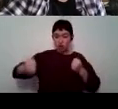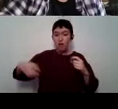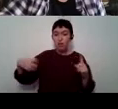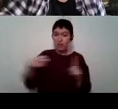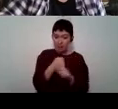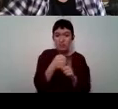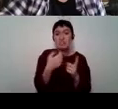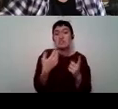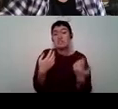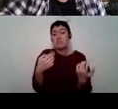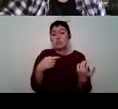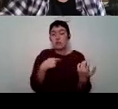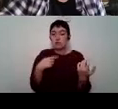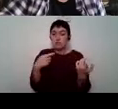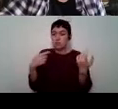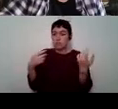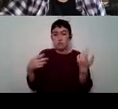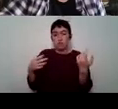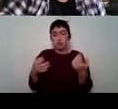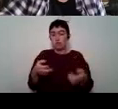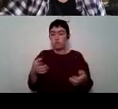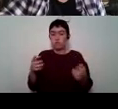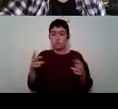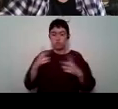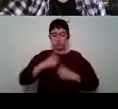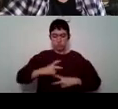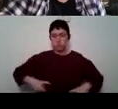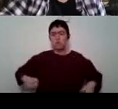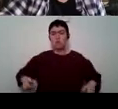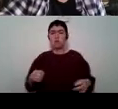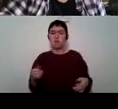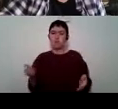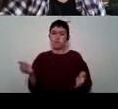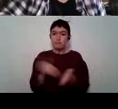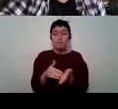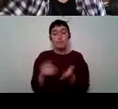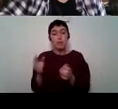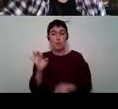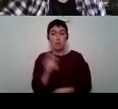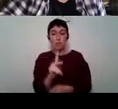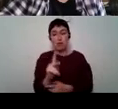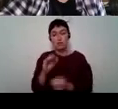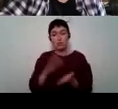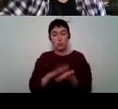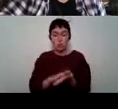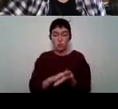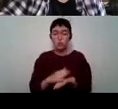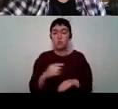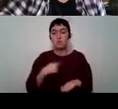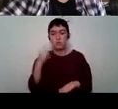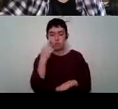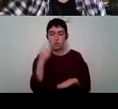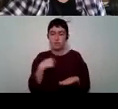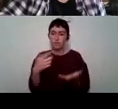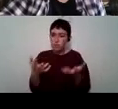me reevaluate my life. And so I went back to school and I studied spider monkeys. And this is actually a photo that I don't